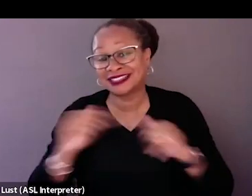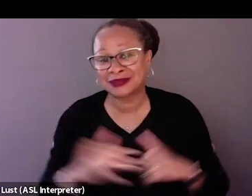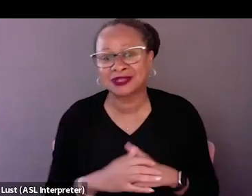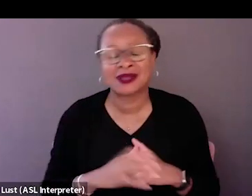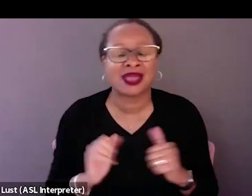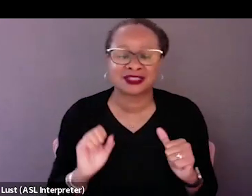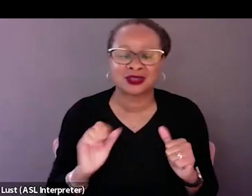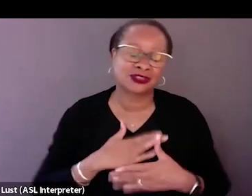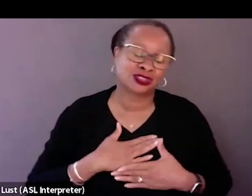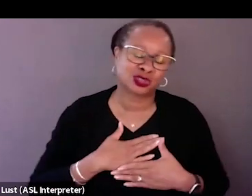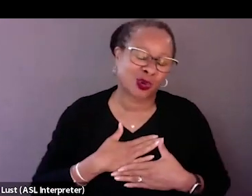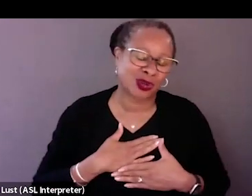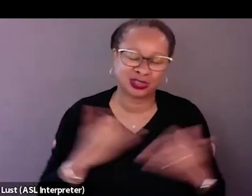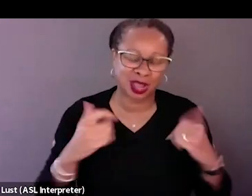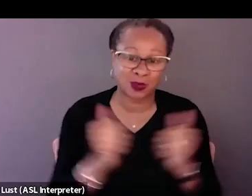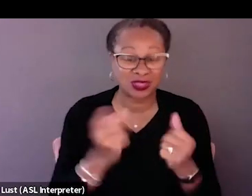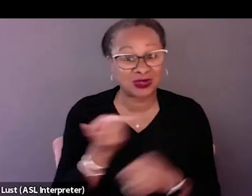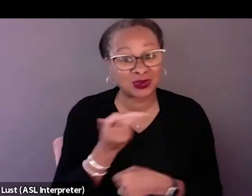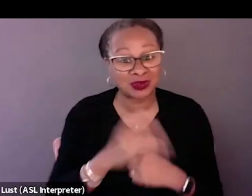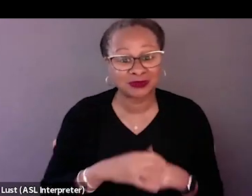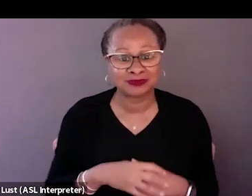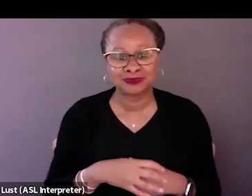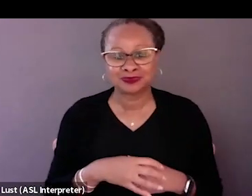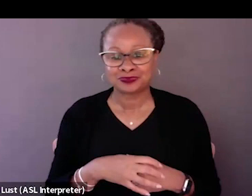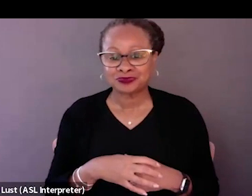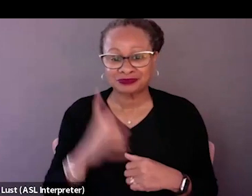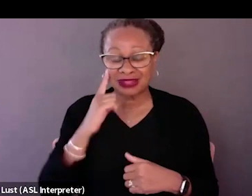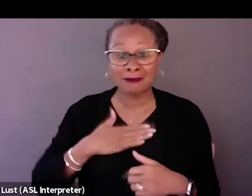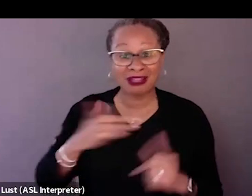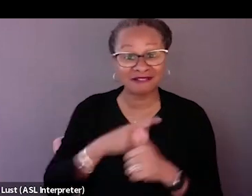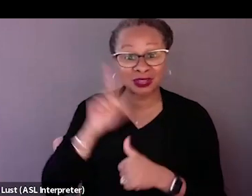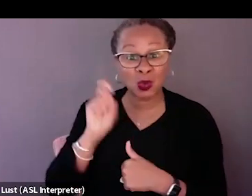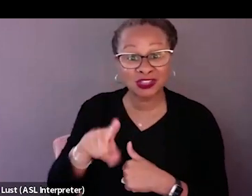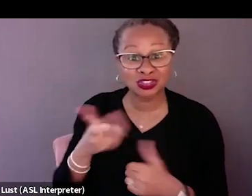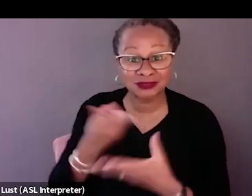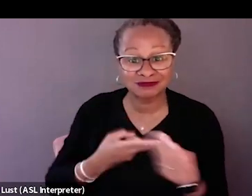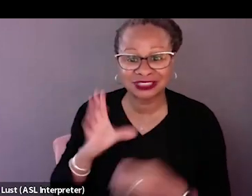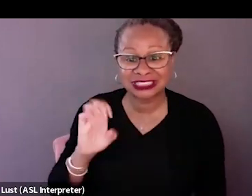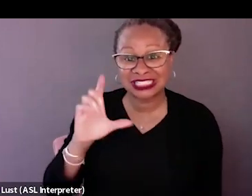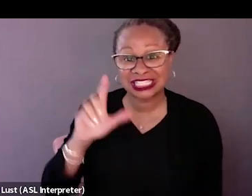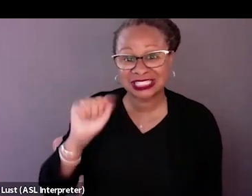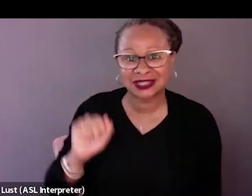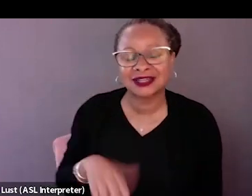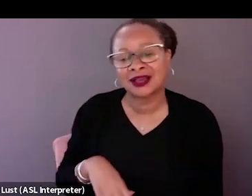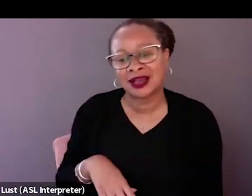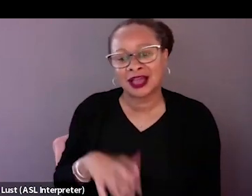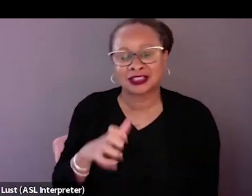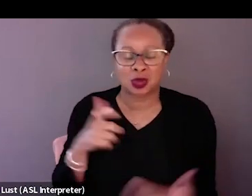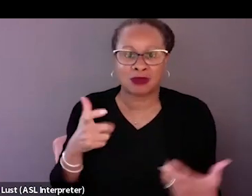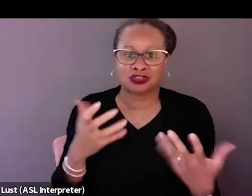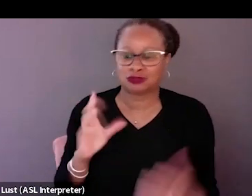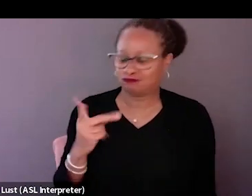to get to be here with you too. I think my first question is just Cecilia, there's such